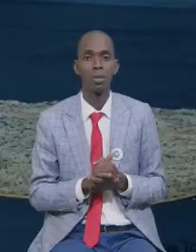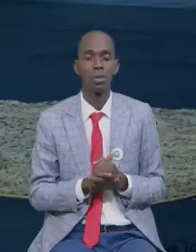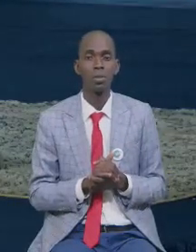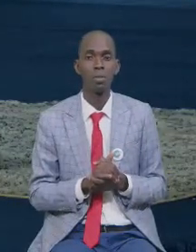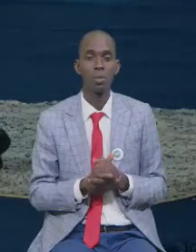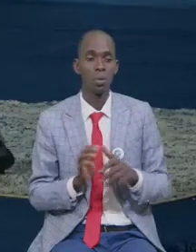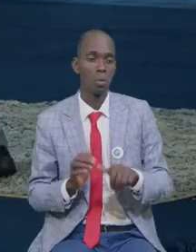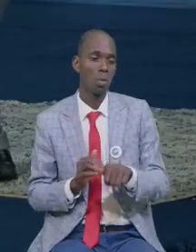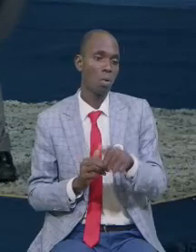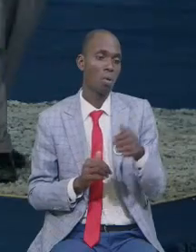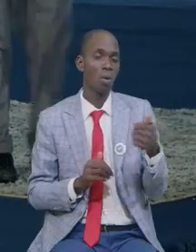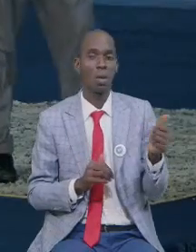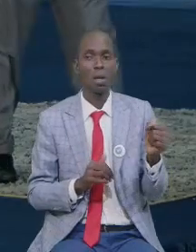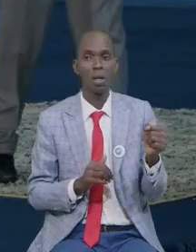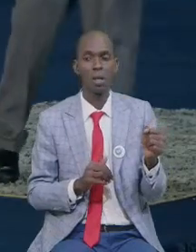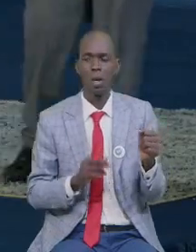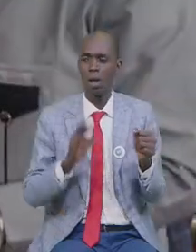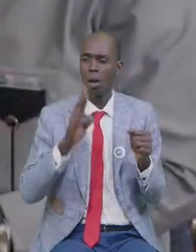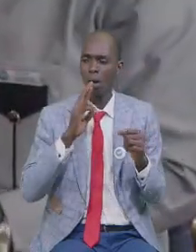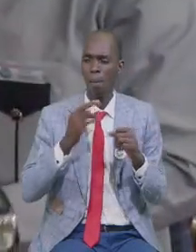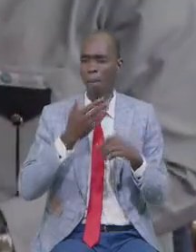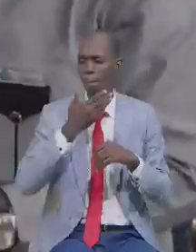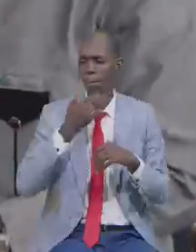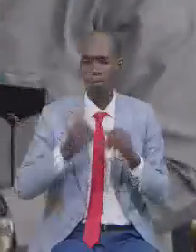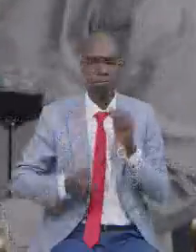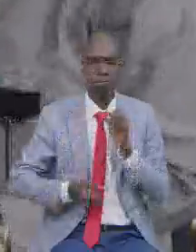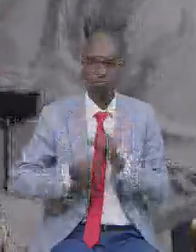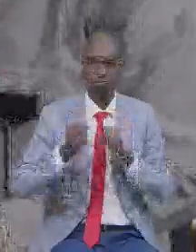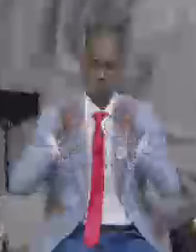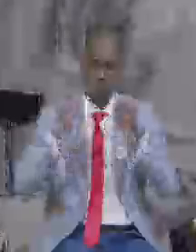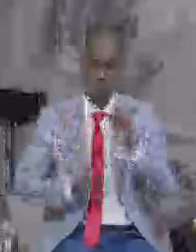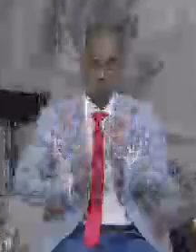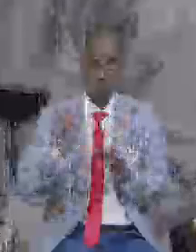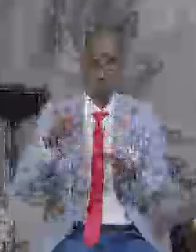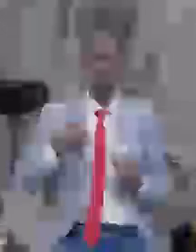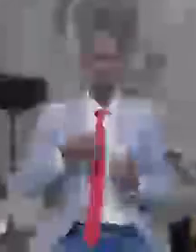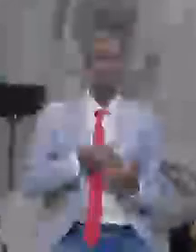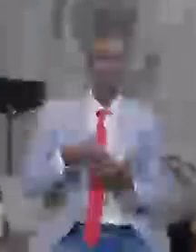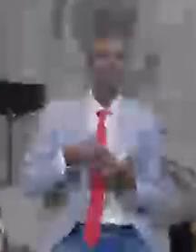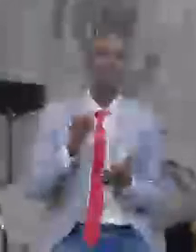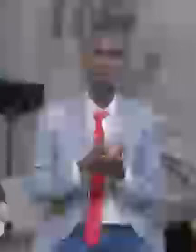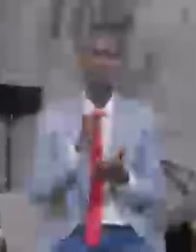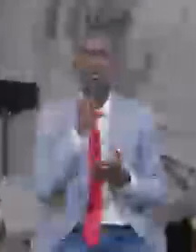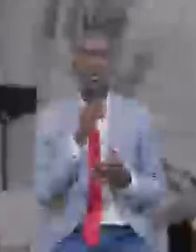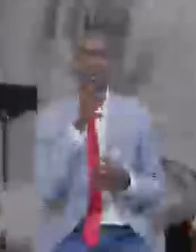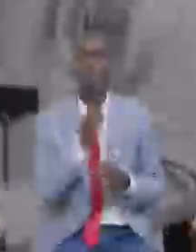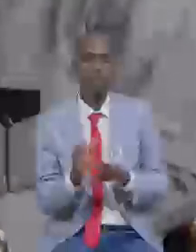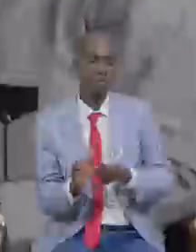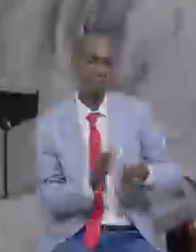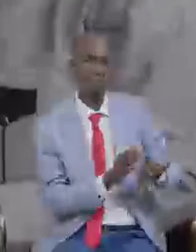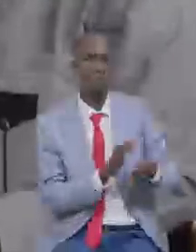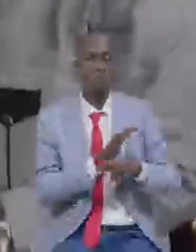Others are strong, I am weak. Old song. Don't